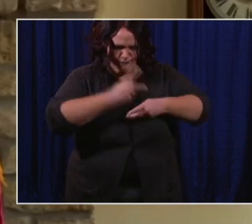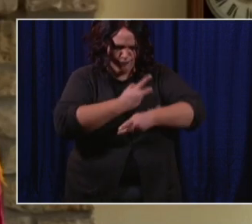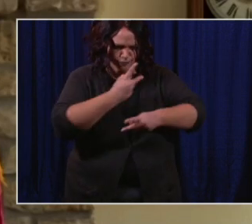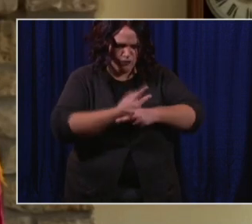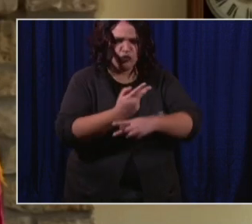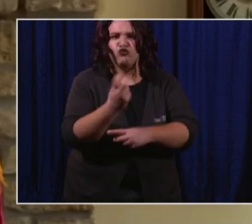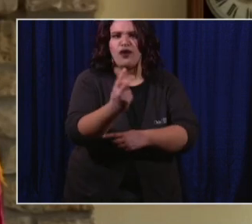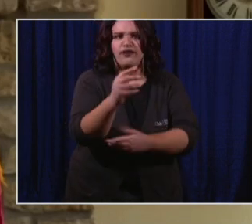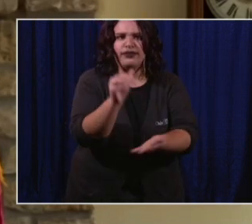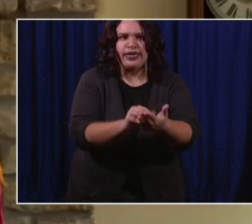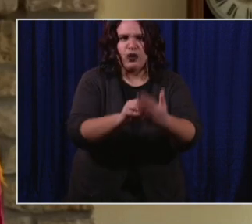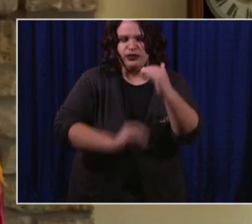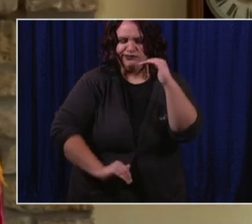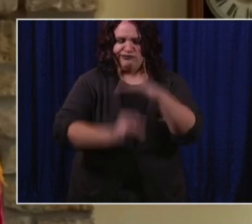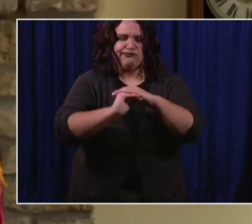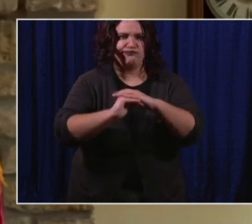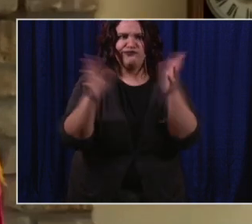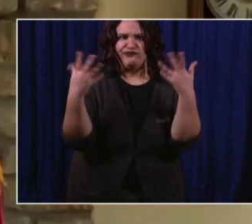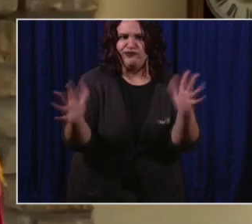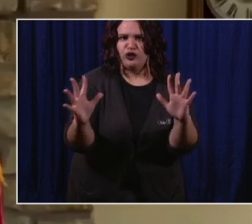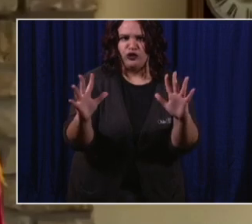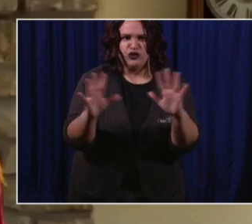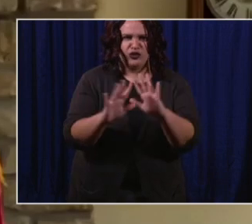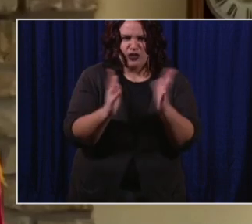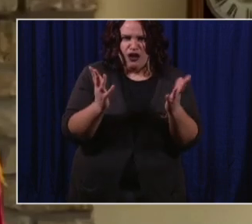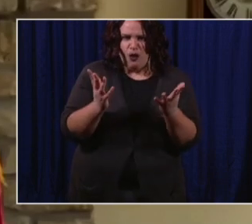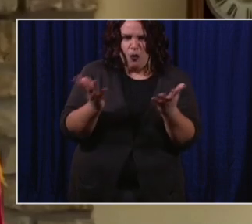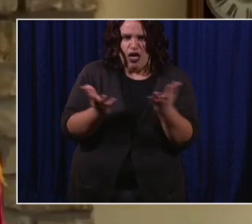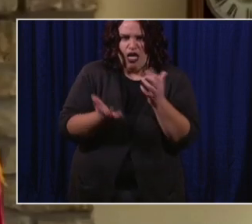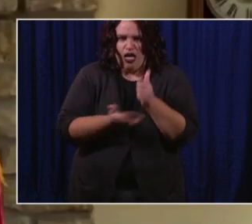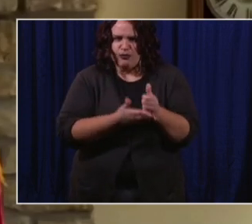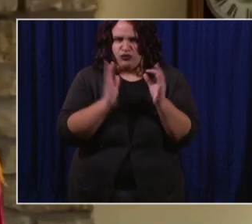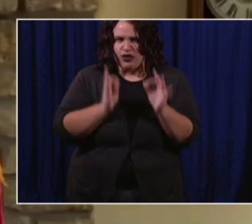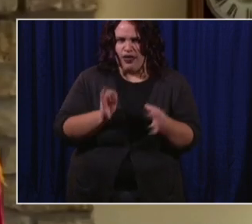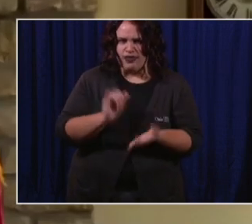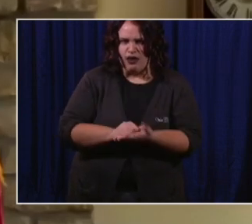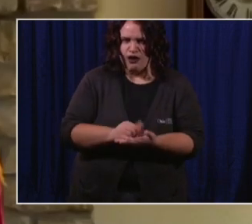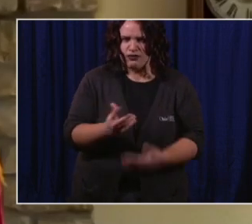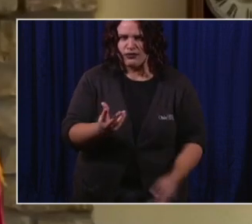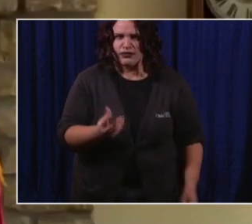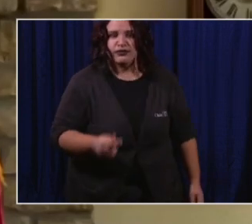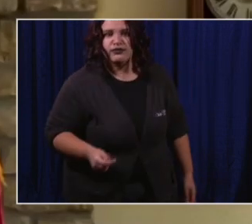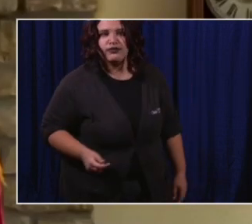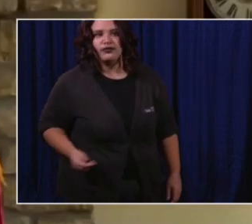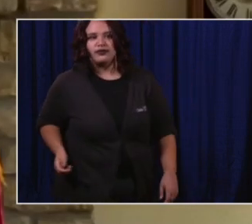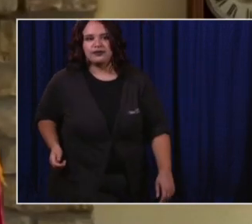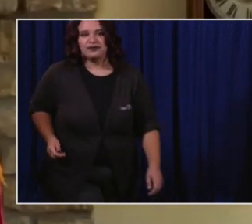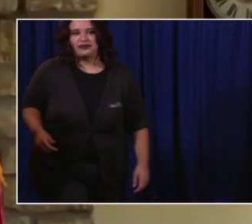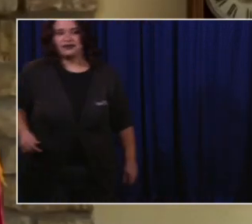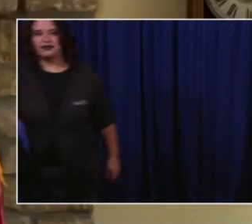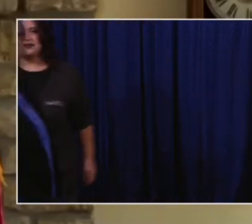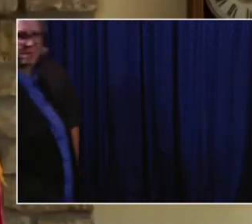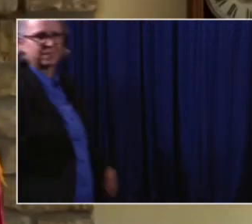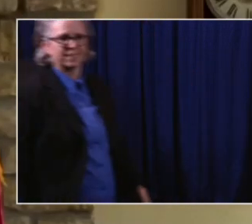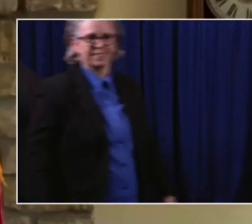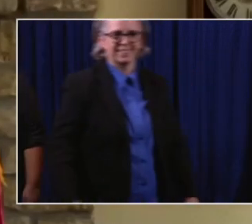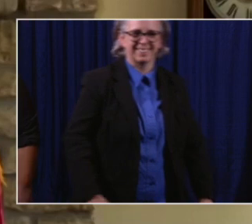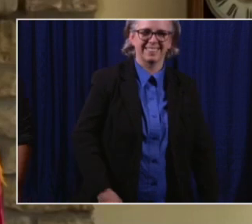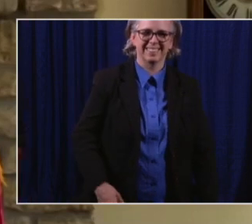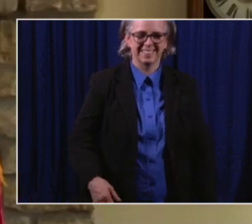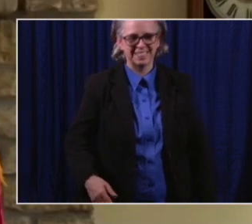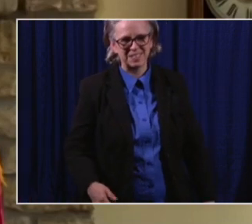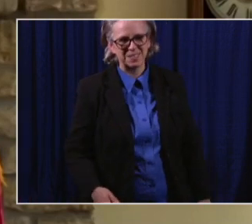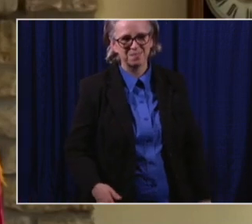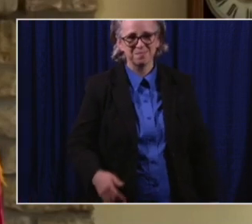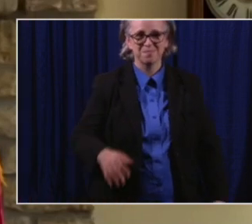the spectators at 12,000 this season? Yeah, part of this is an art. Part of this is an art as well as a